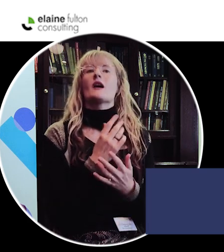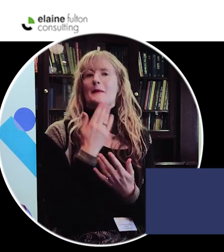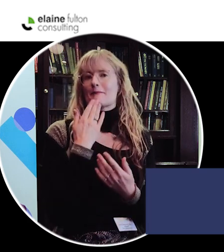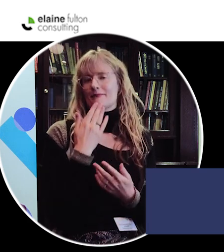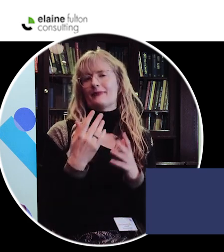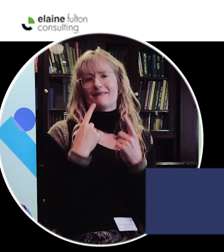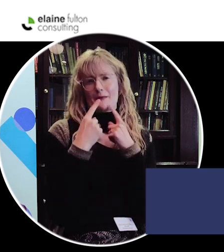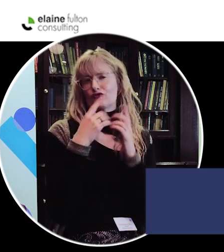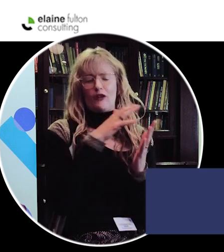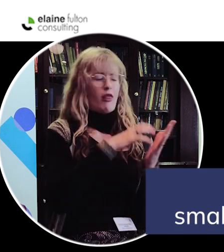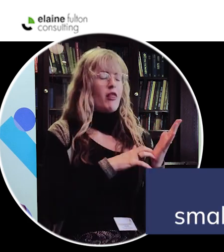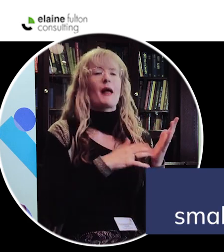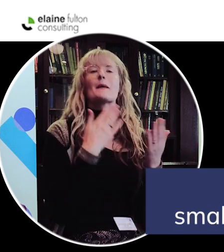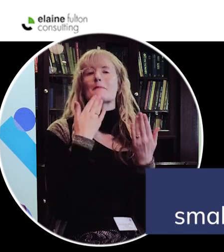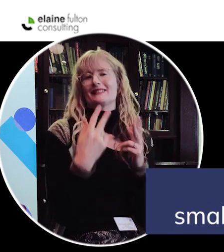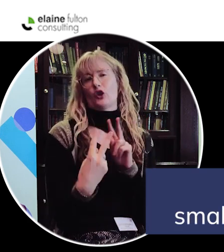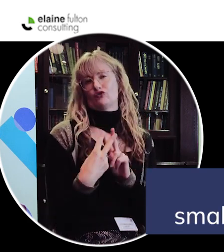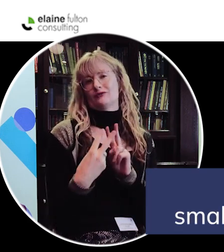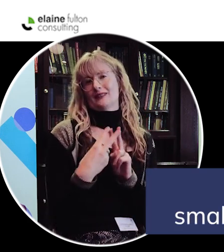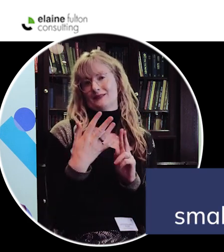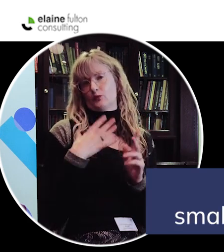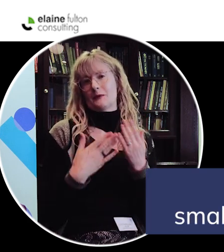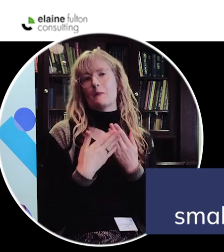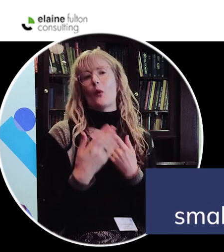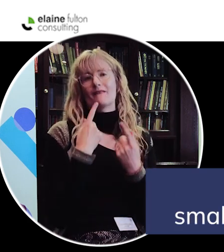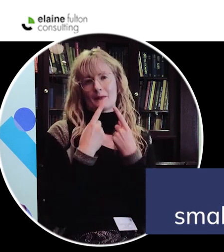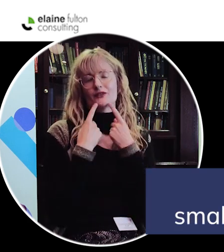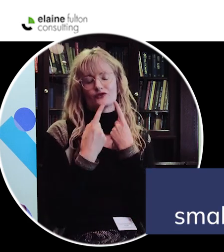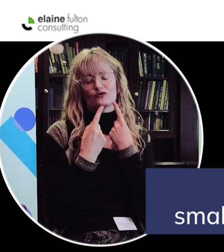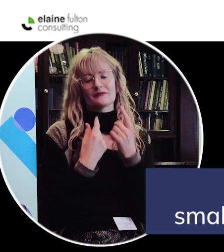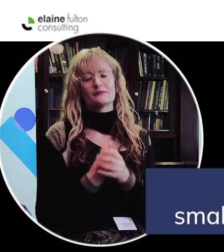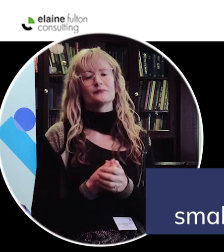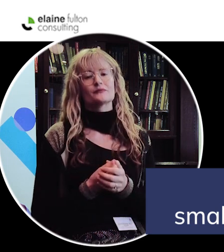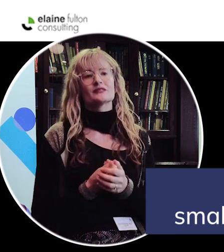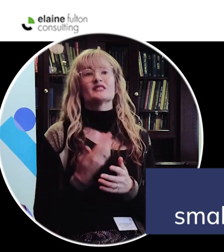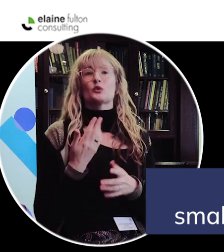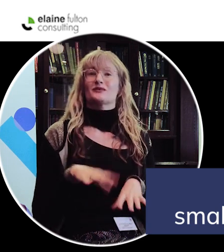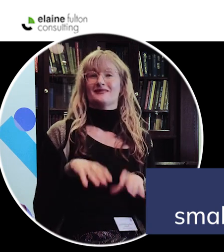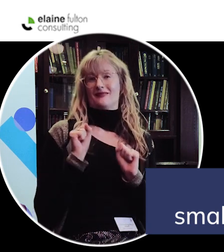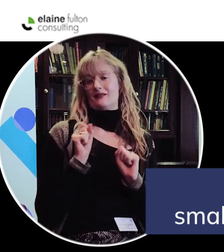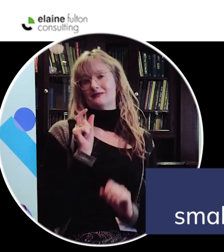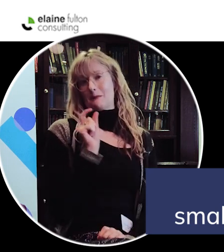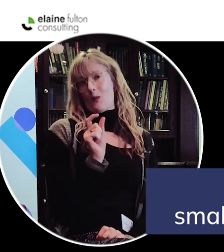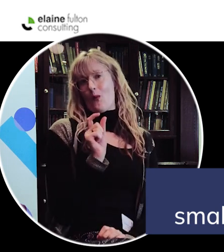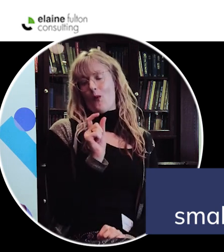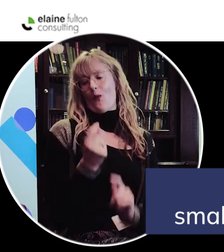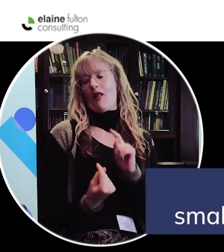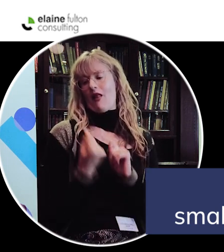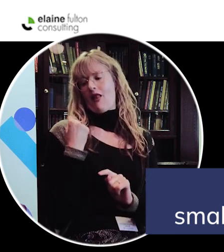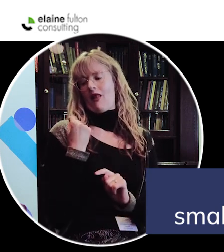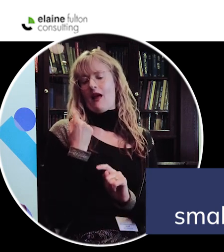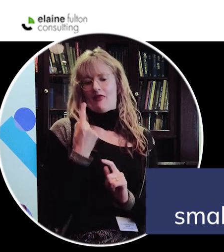if you want to find out more about what has really evolved from a very small starting point into a